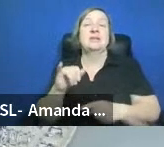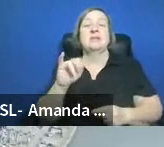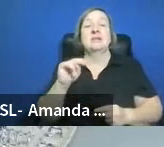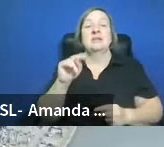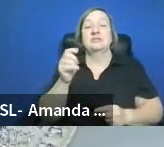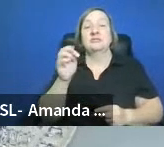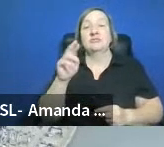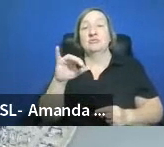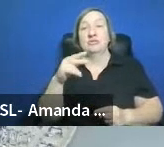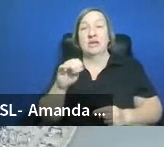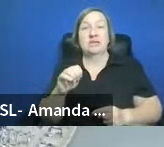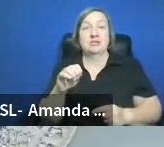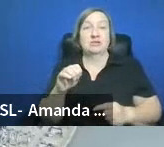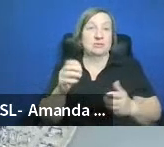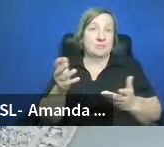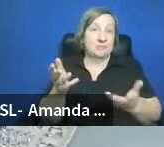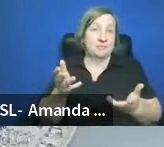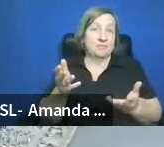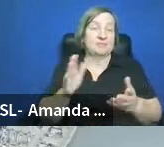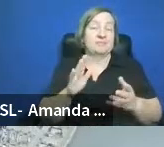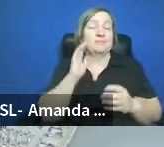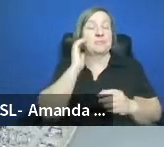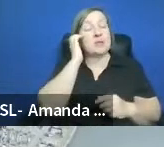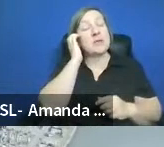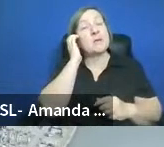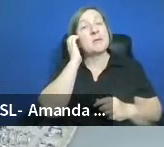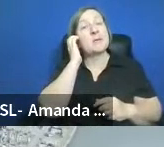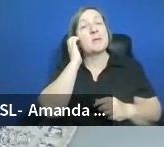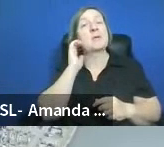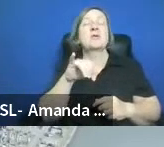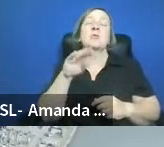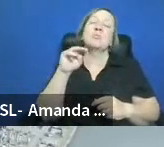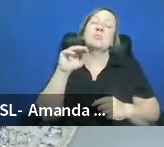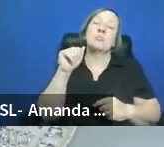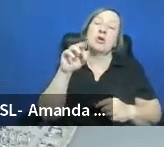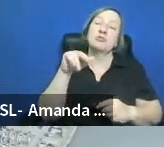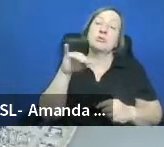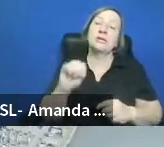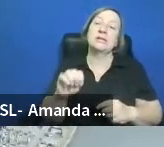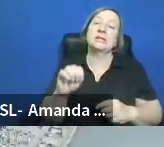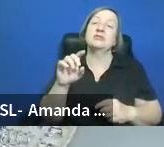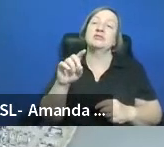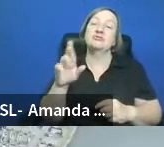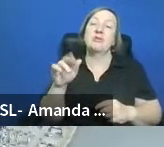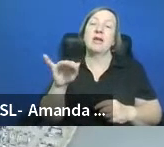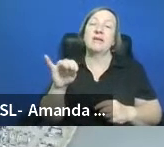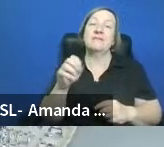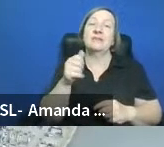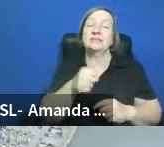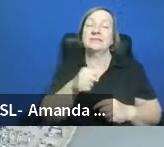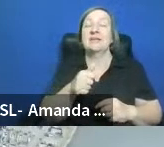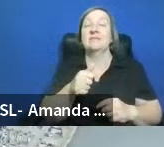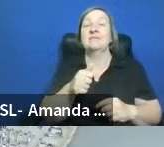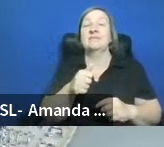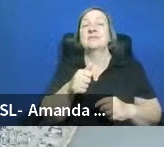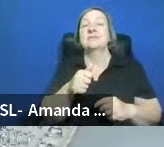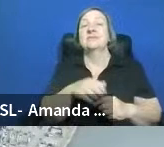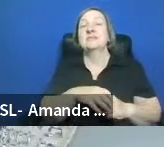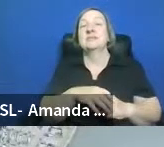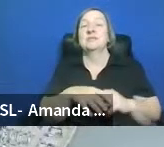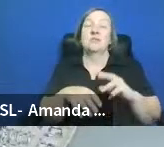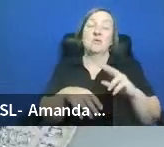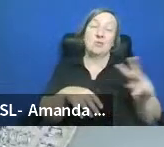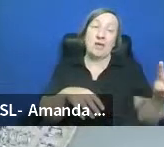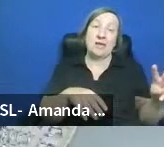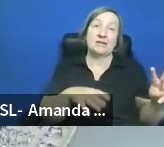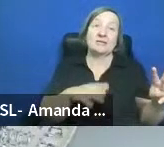air. Marine Drive itself to the west, MLK to the east is the east-west